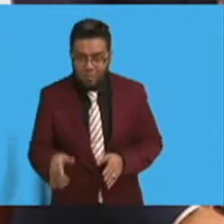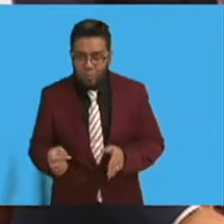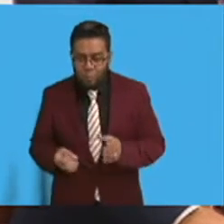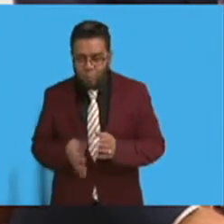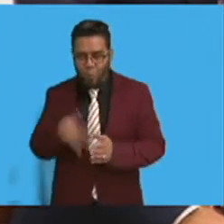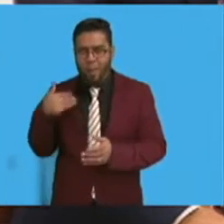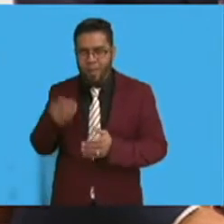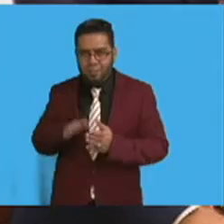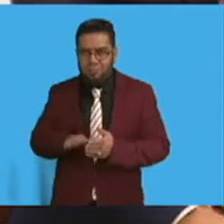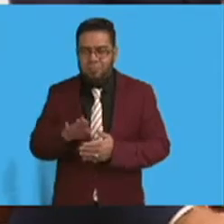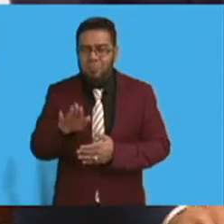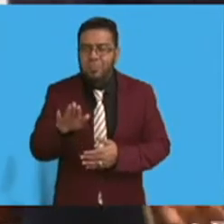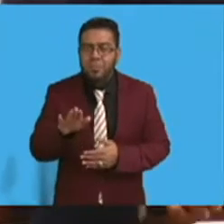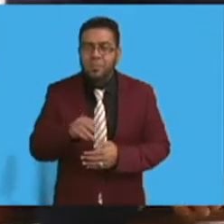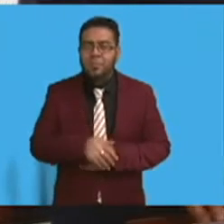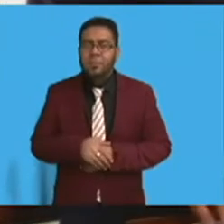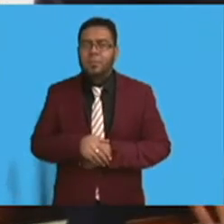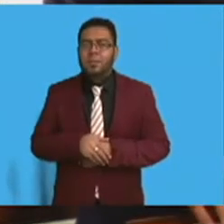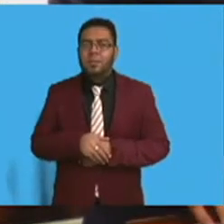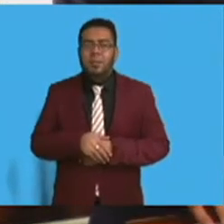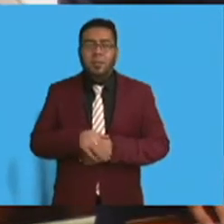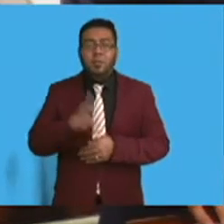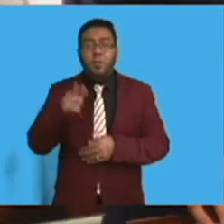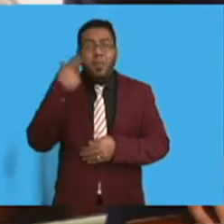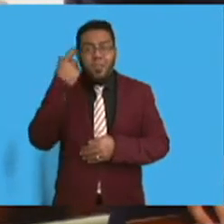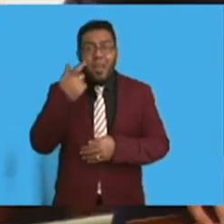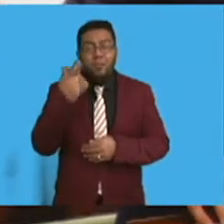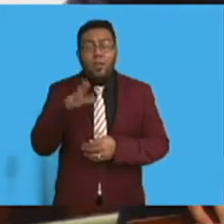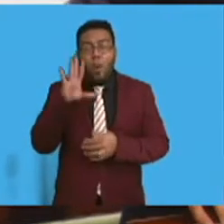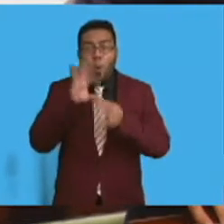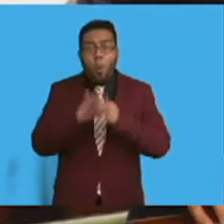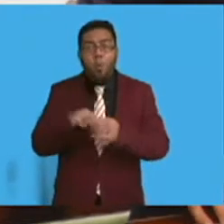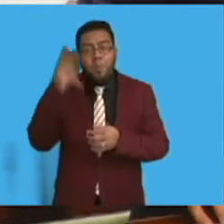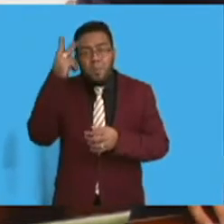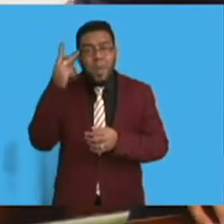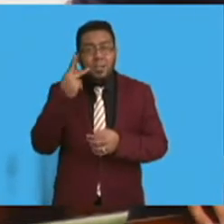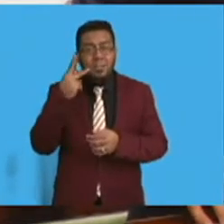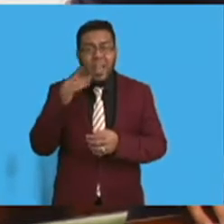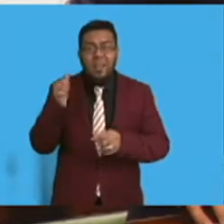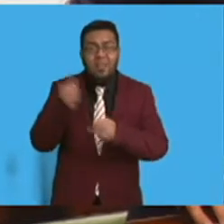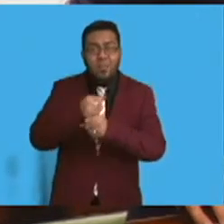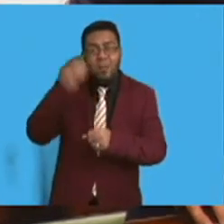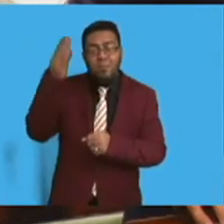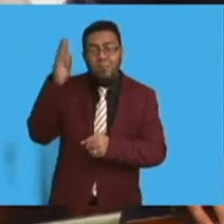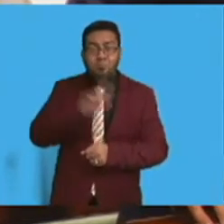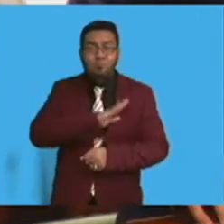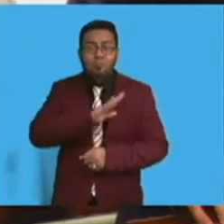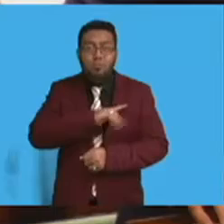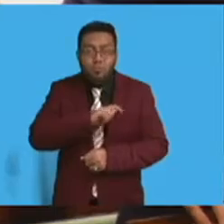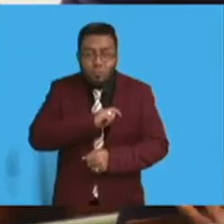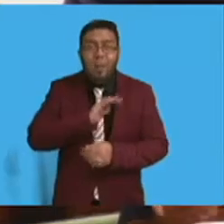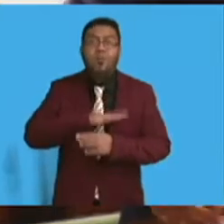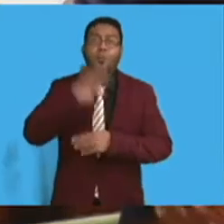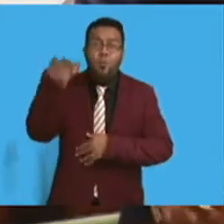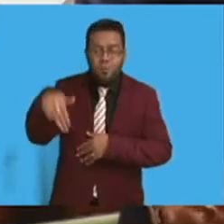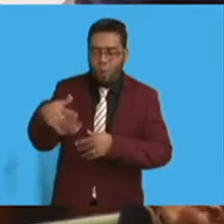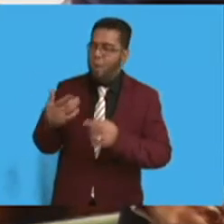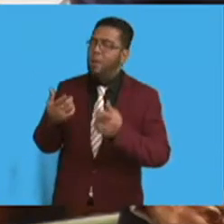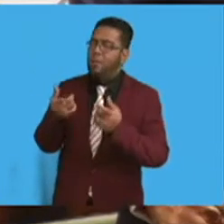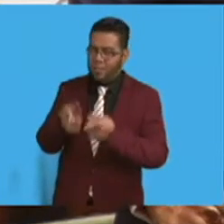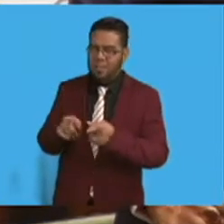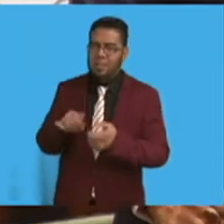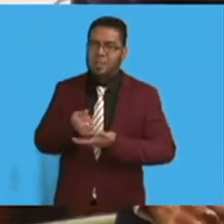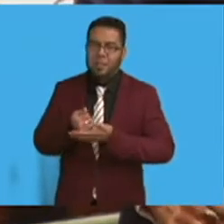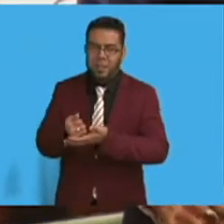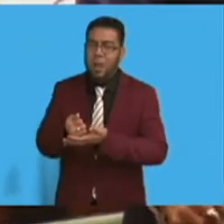for themselves. This is a budget for those who care for their own parents and their grandparents at home. This is a budget for those who need assistance, and not a handout,